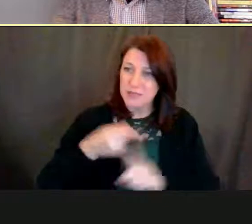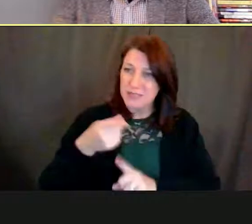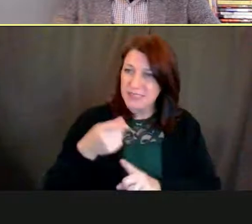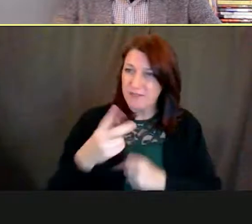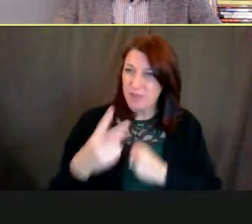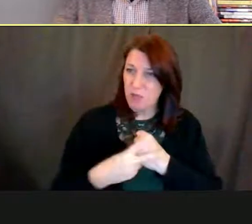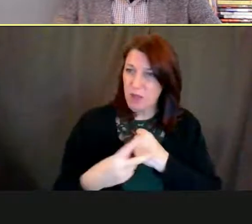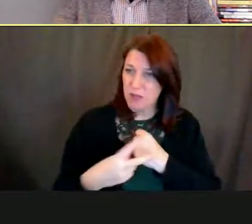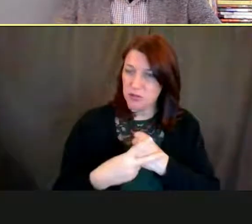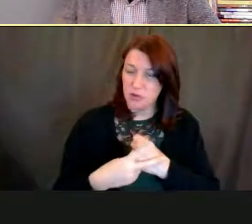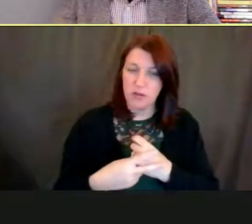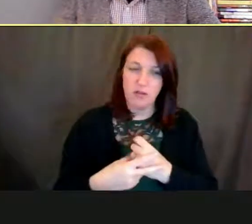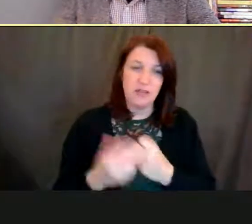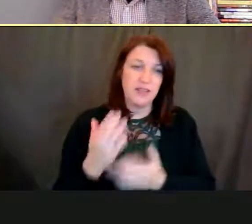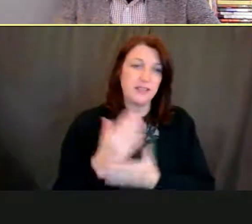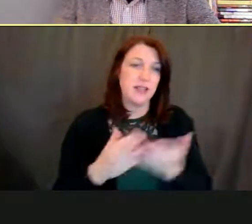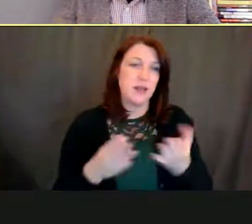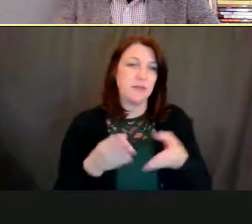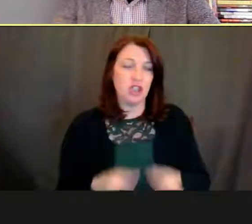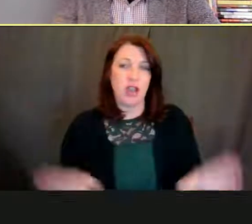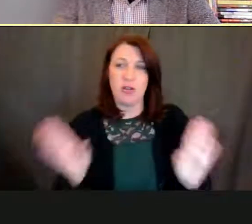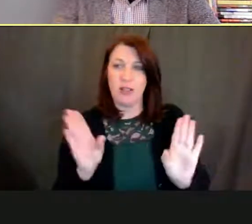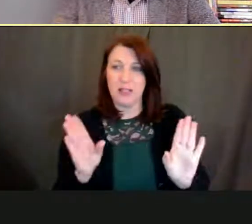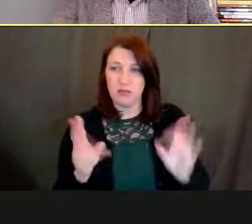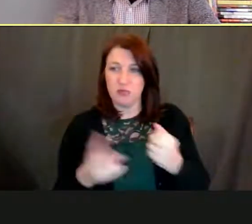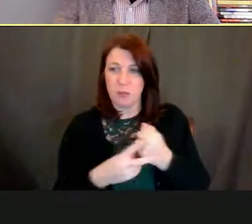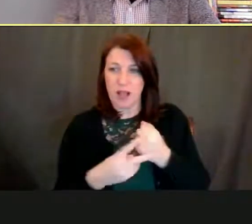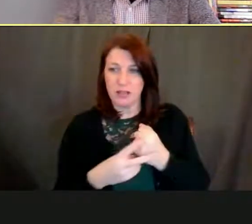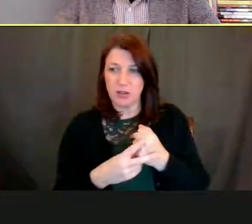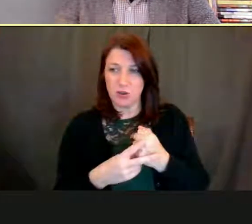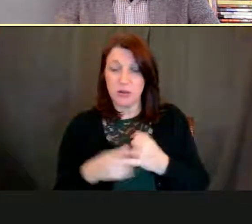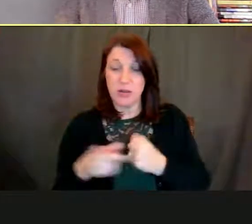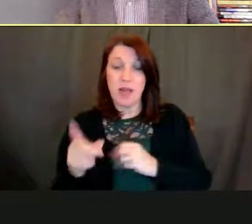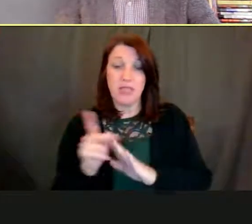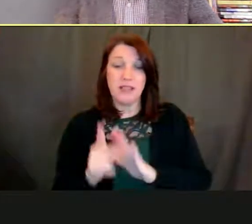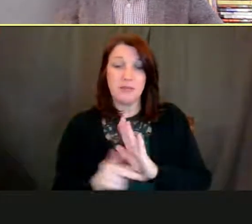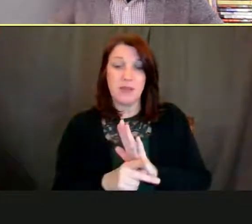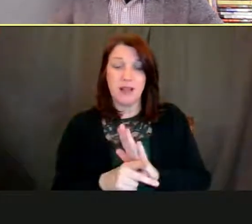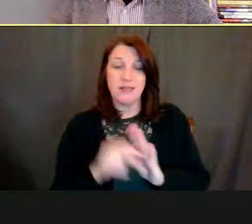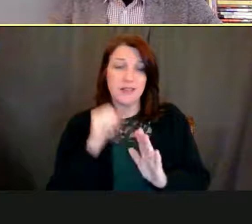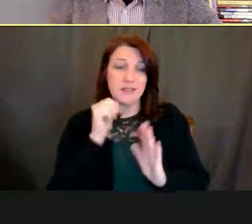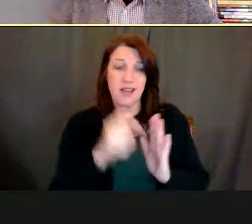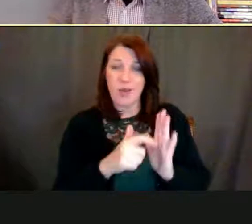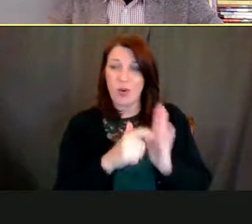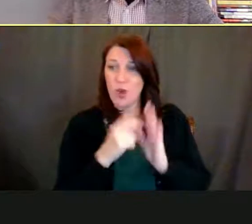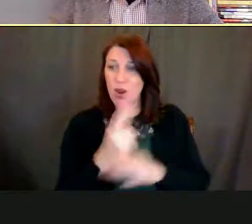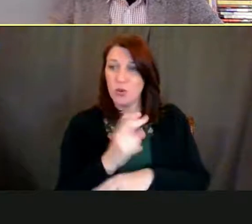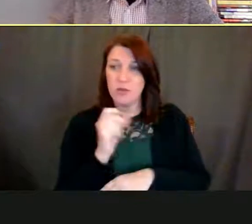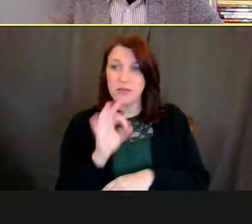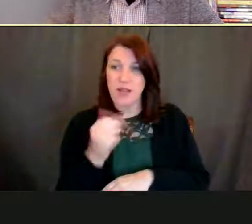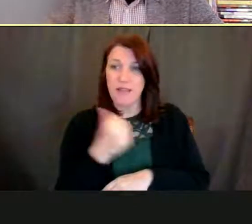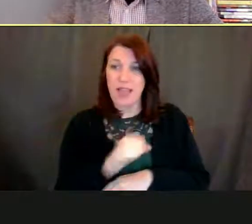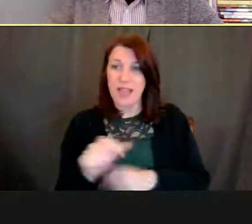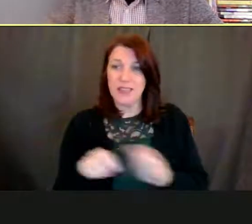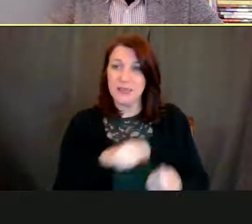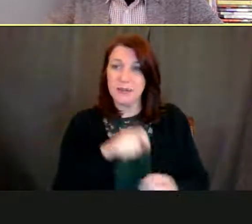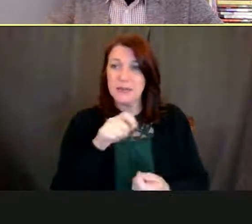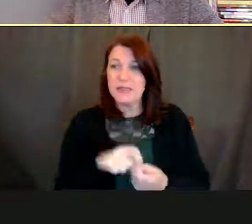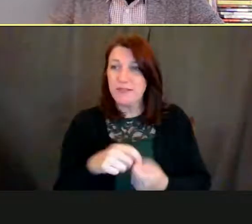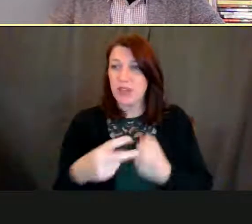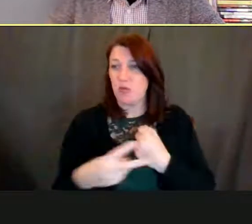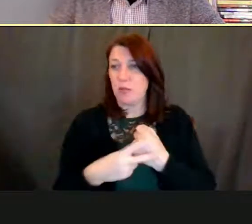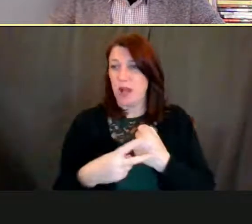as some kind of generalist repositories. But this policy does not require the use of any specific